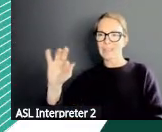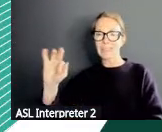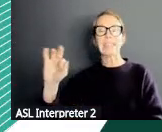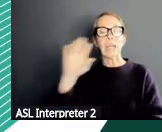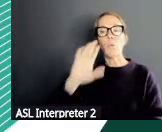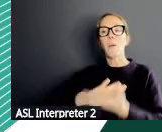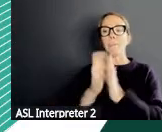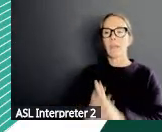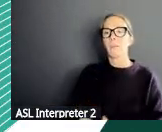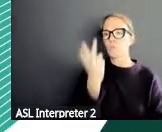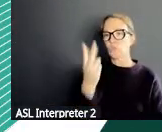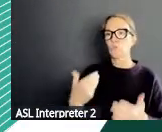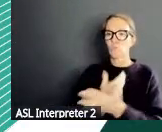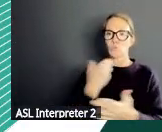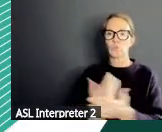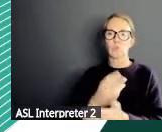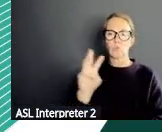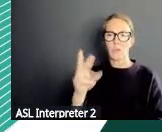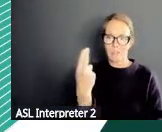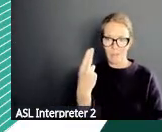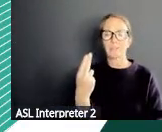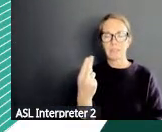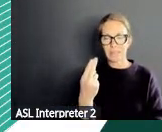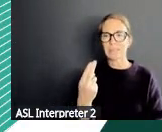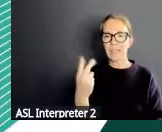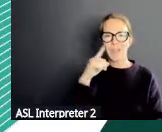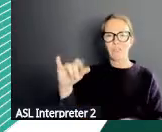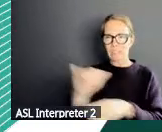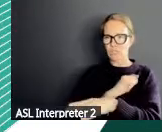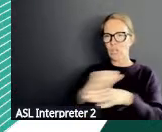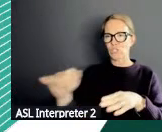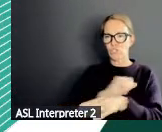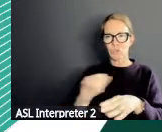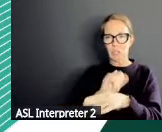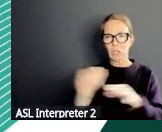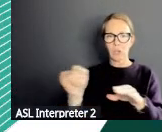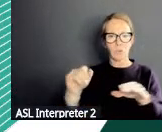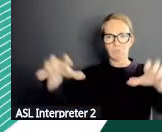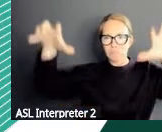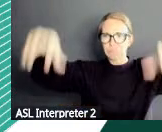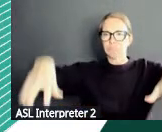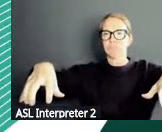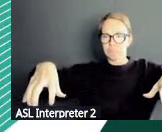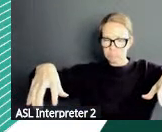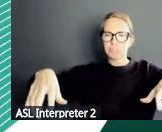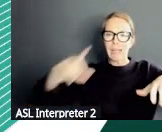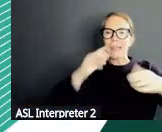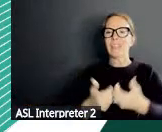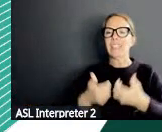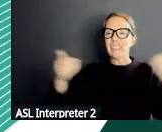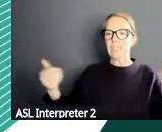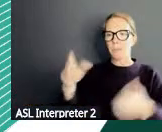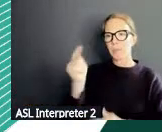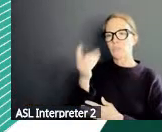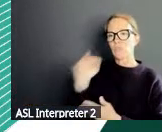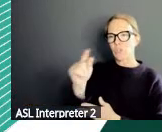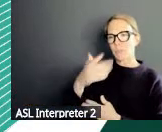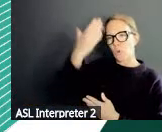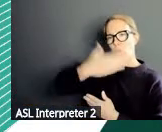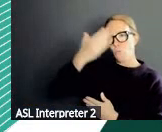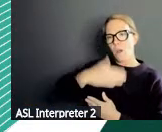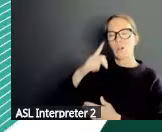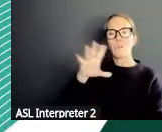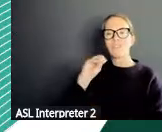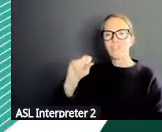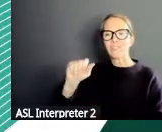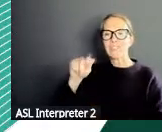approximately 1.4 million square feet of industrial space, including a separate marine terminal on the waterfront with 50 acres of